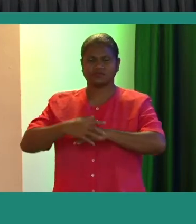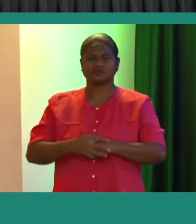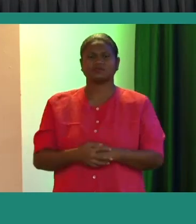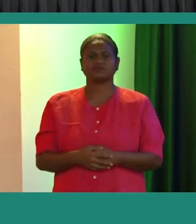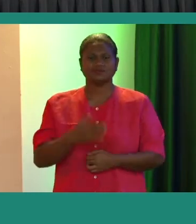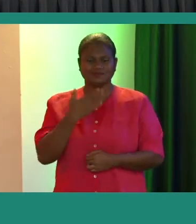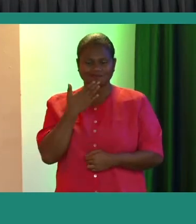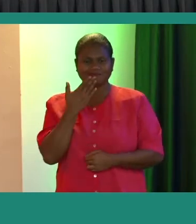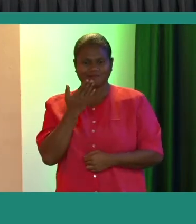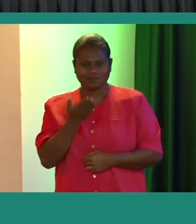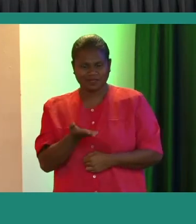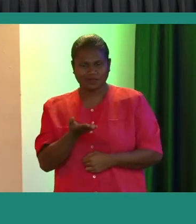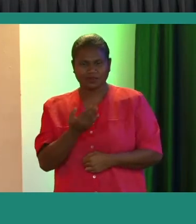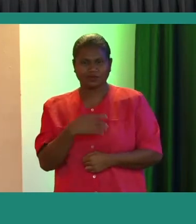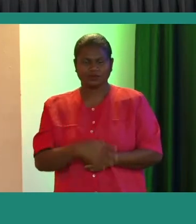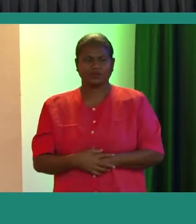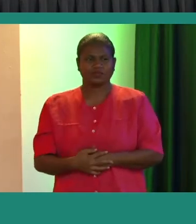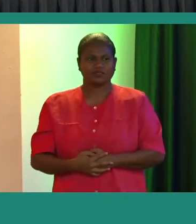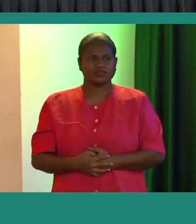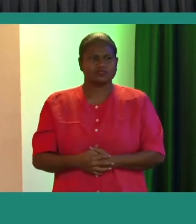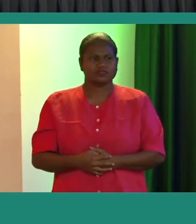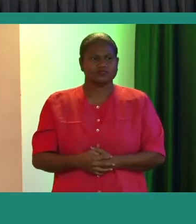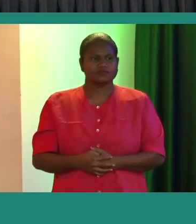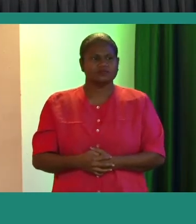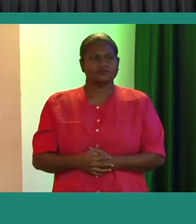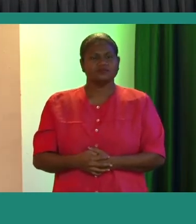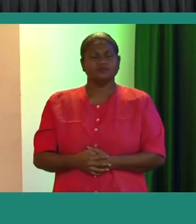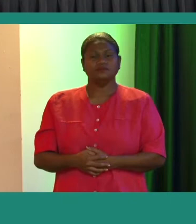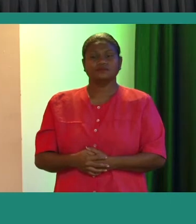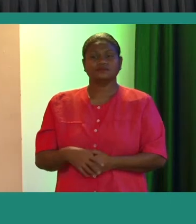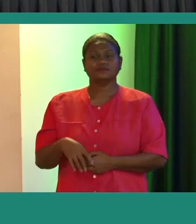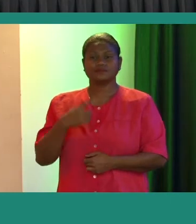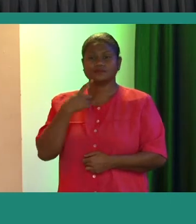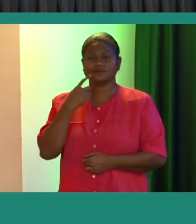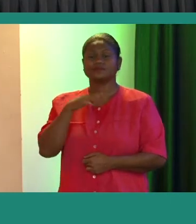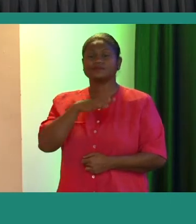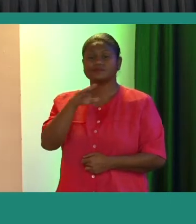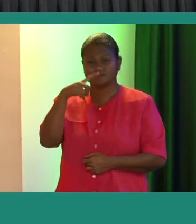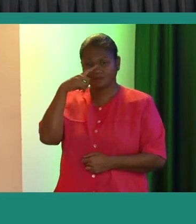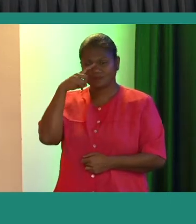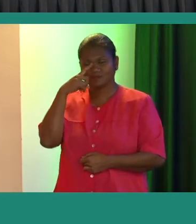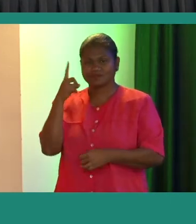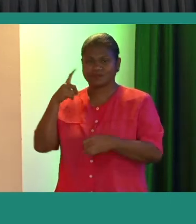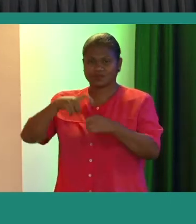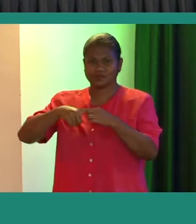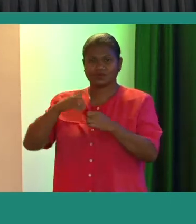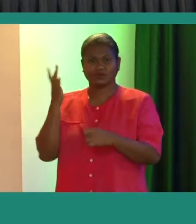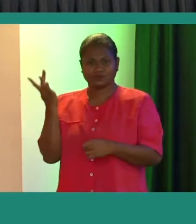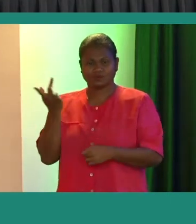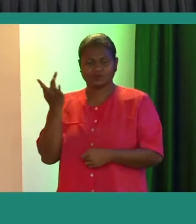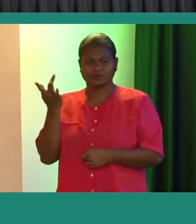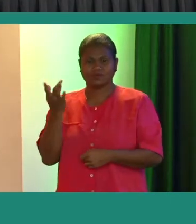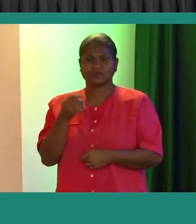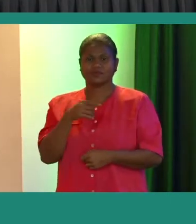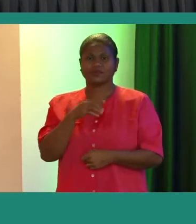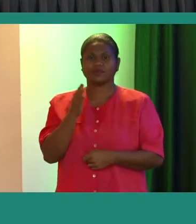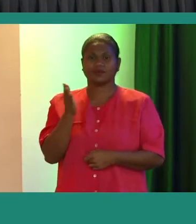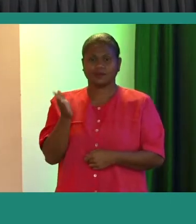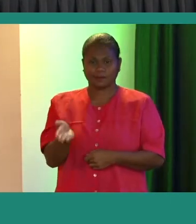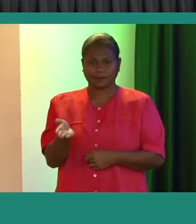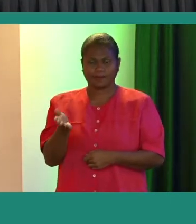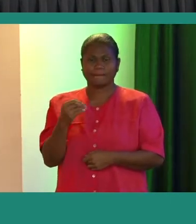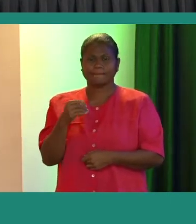Thank you, Mr. Ginis. May I just remind our viewers that Mr. Ginis is from